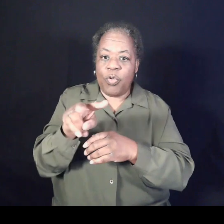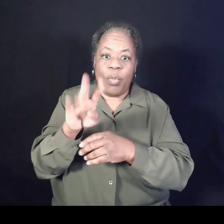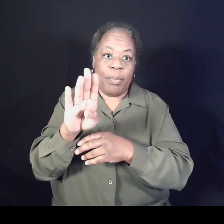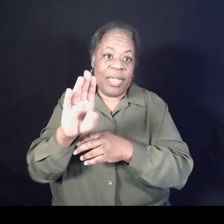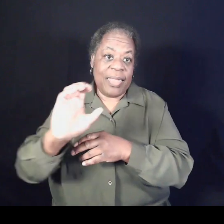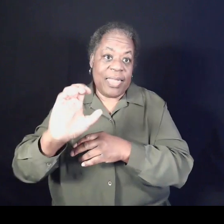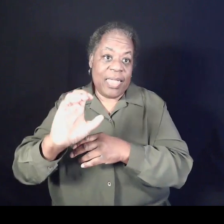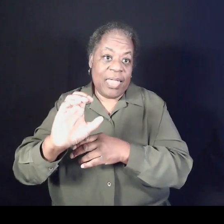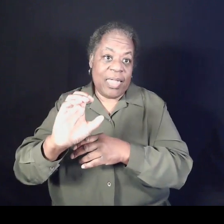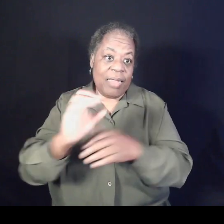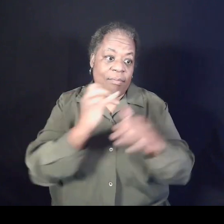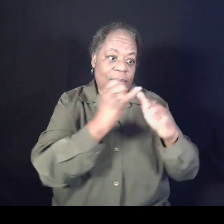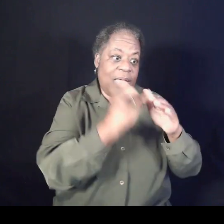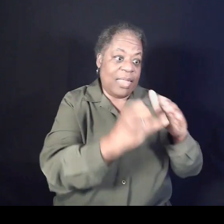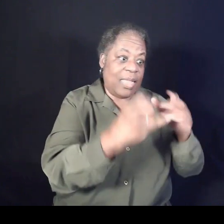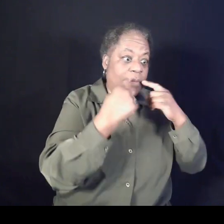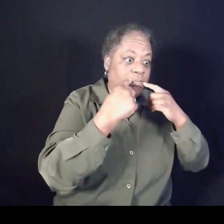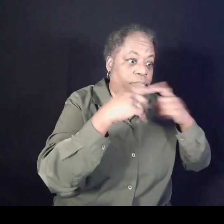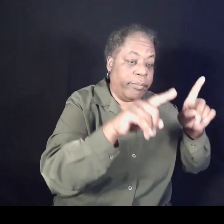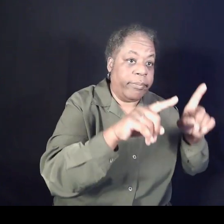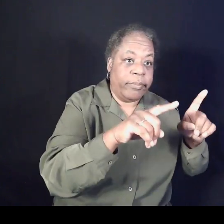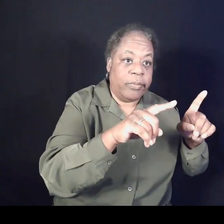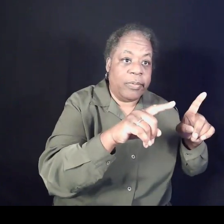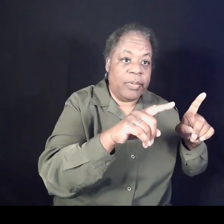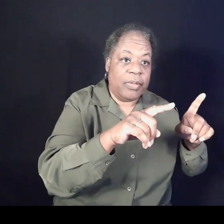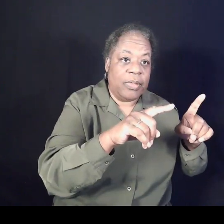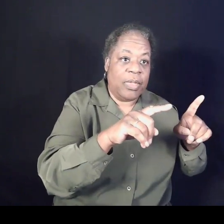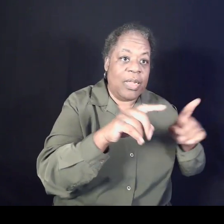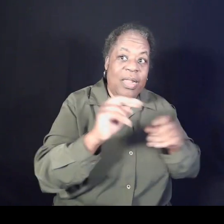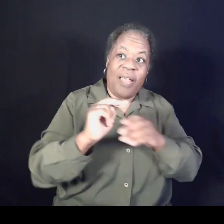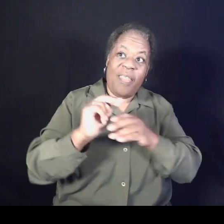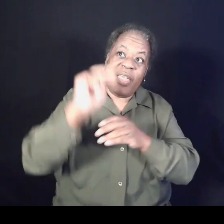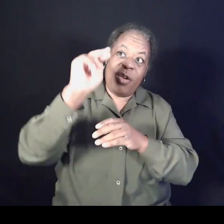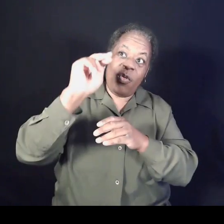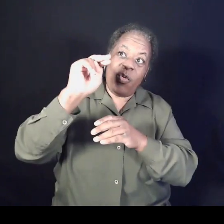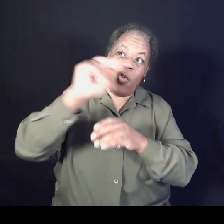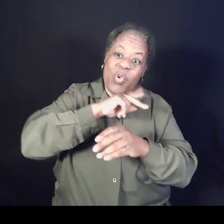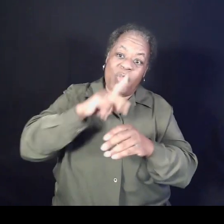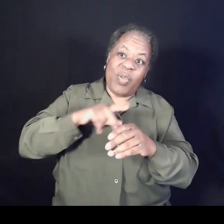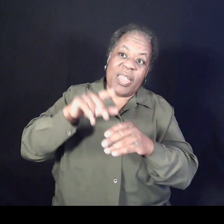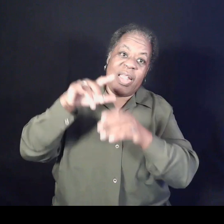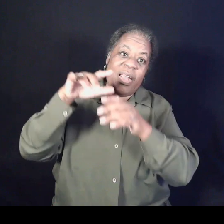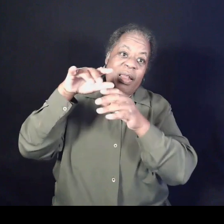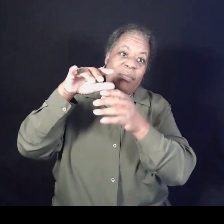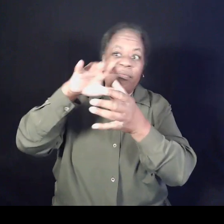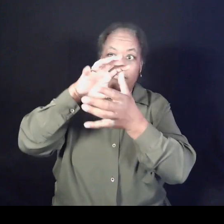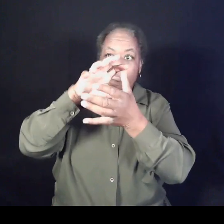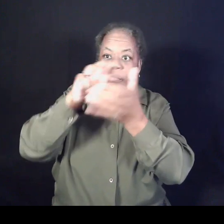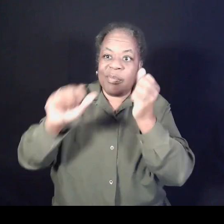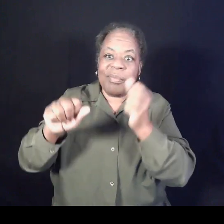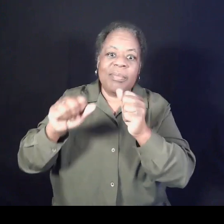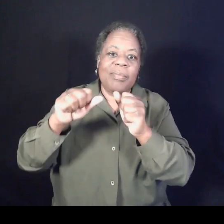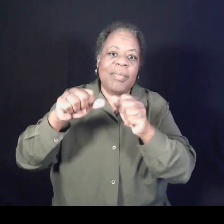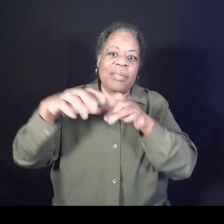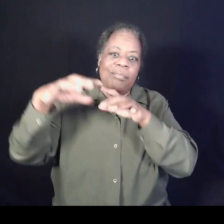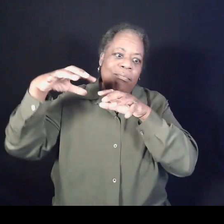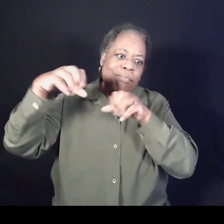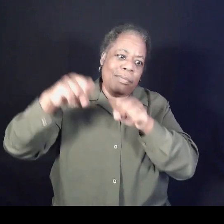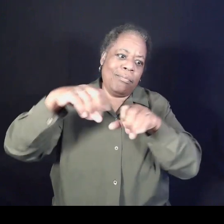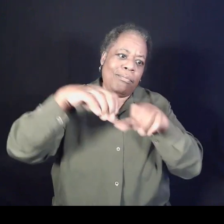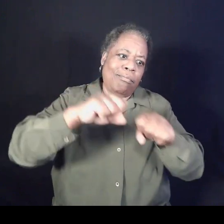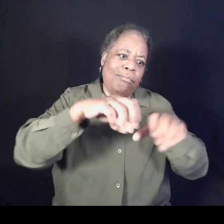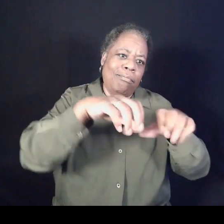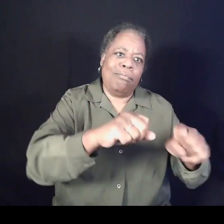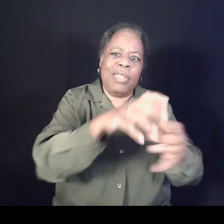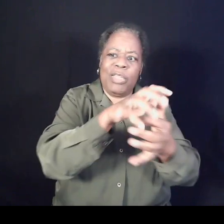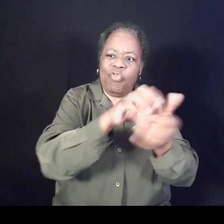after Isaiah pronounced these words, that northern kingdom fell and was virtually destroyed. So even though Isaiah